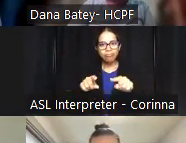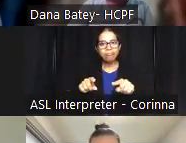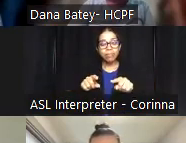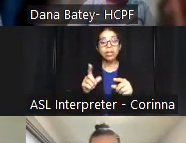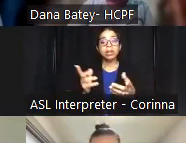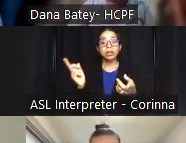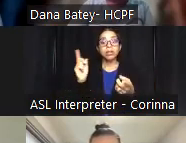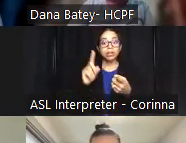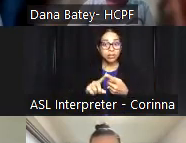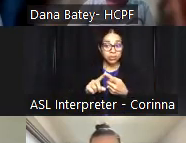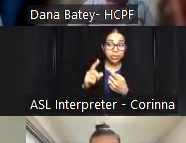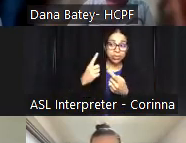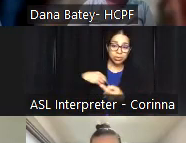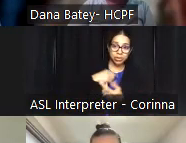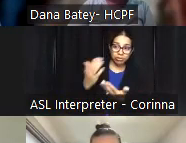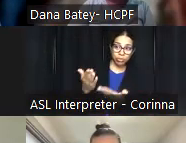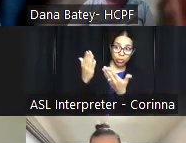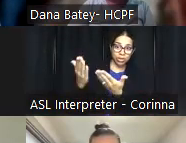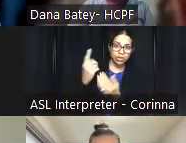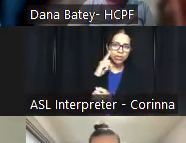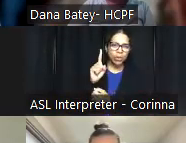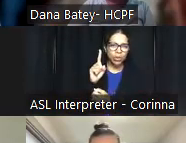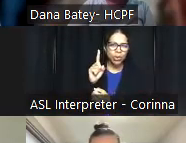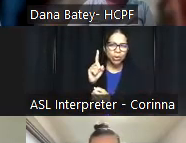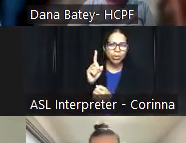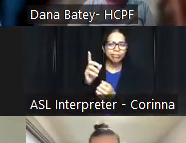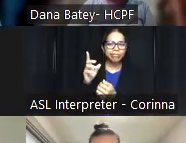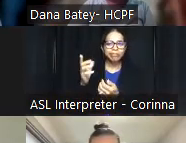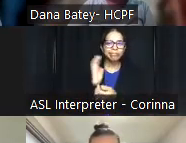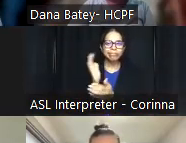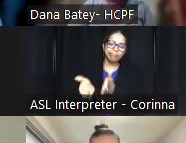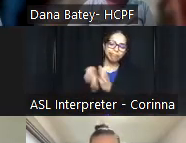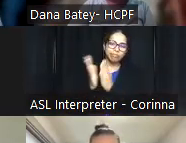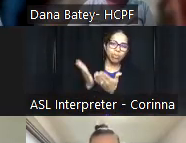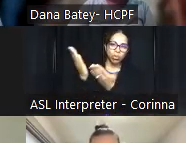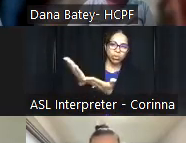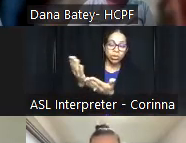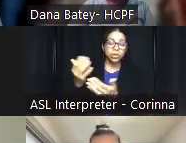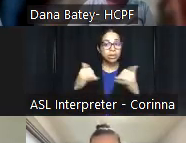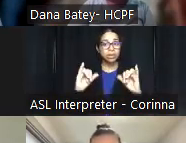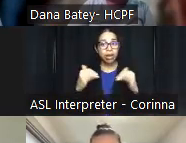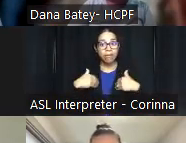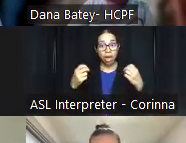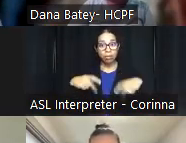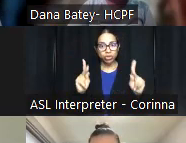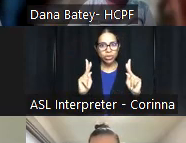proposal. So there's still a lot of opportunity for people to provide input,